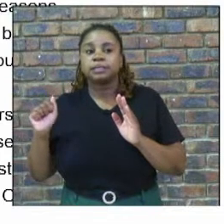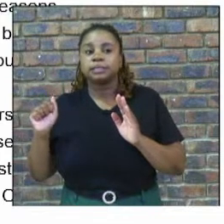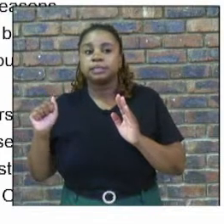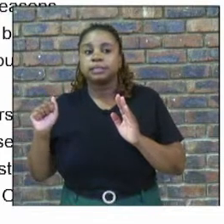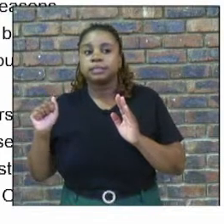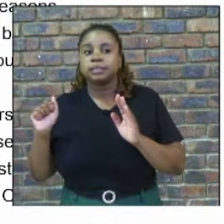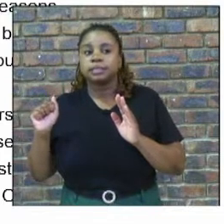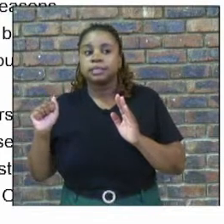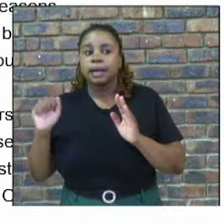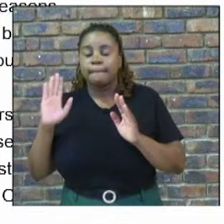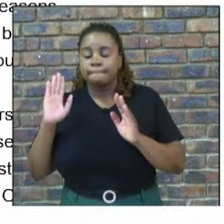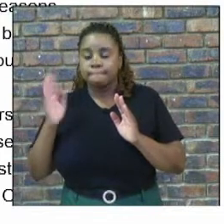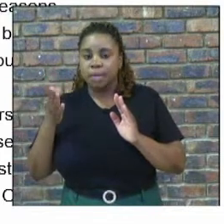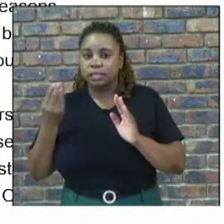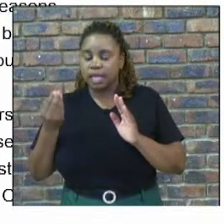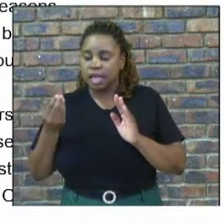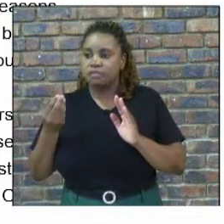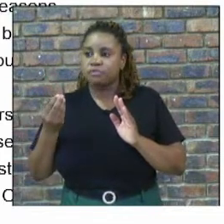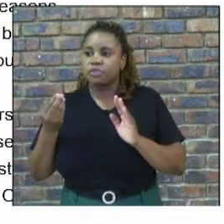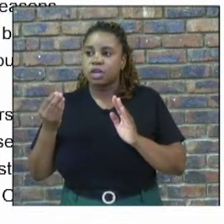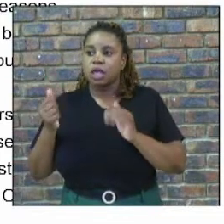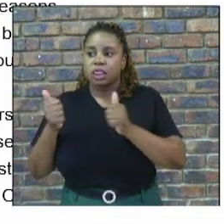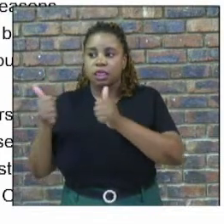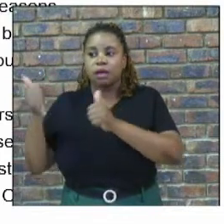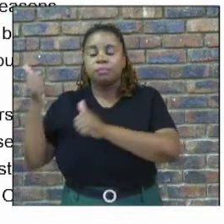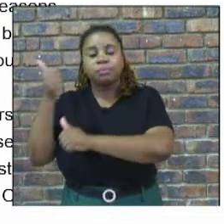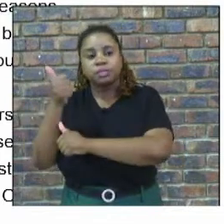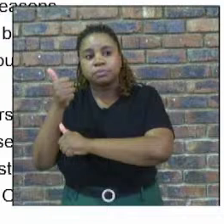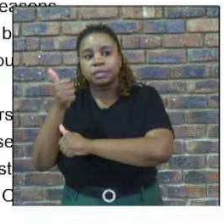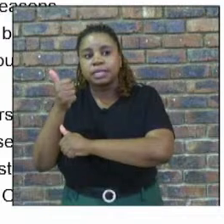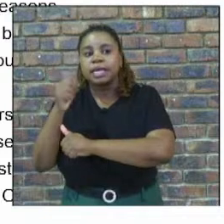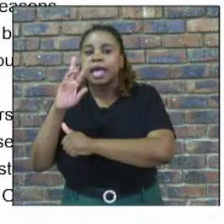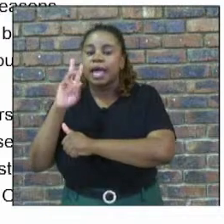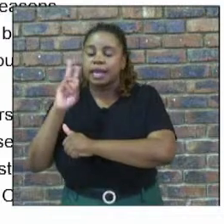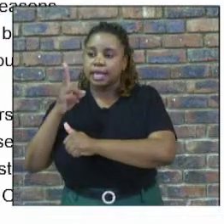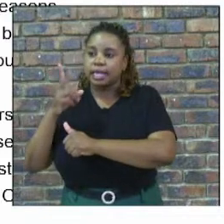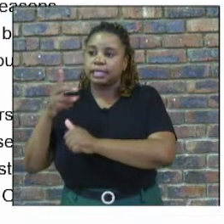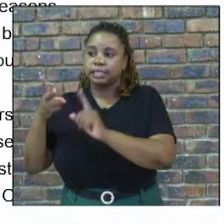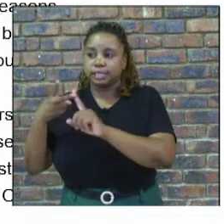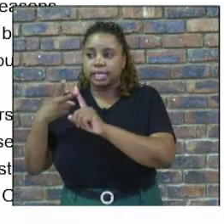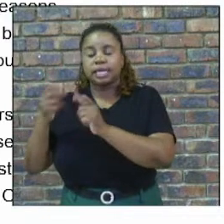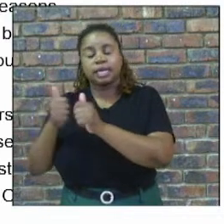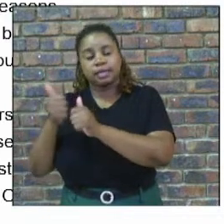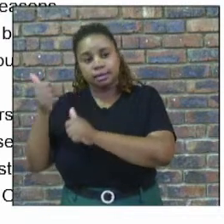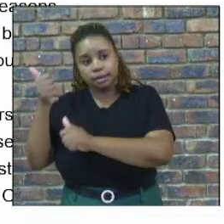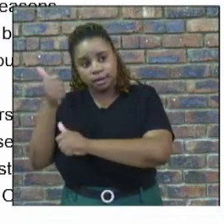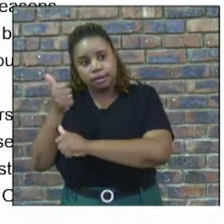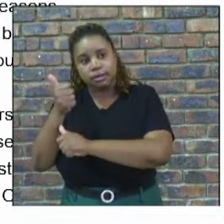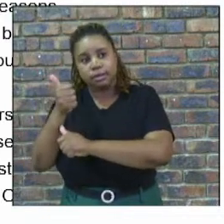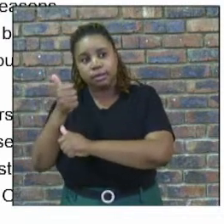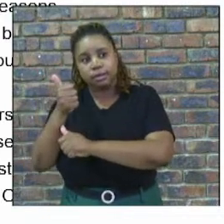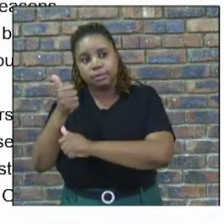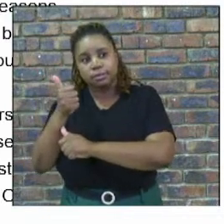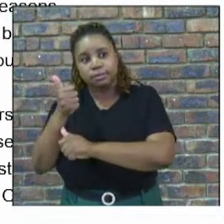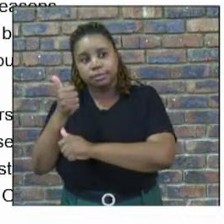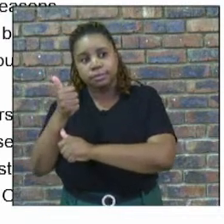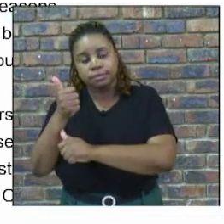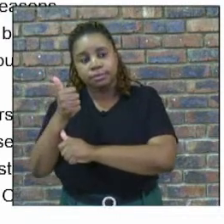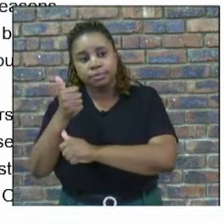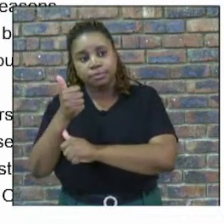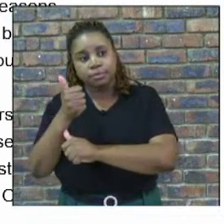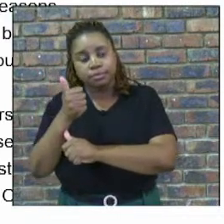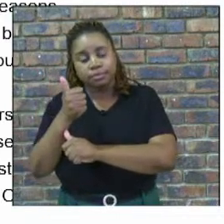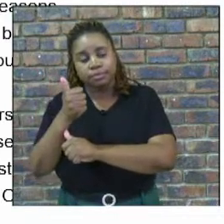deputy ombudsman, and the officials that are going to assist the ombudsman in executing his mandate in terms